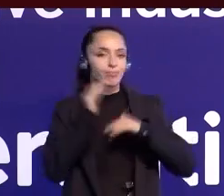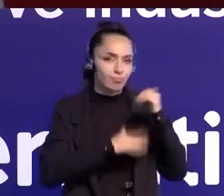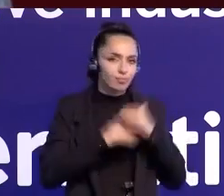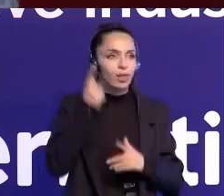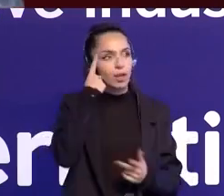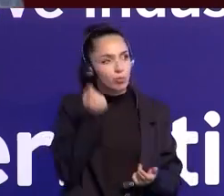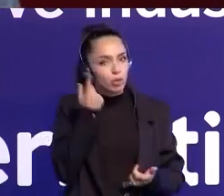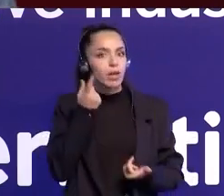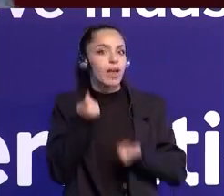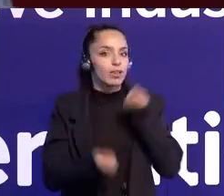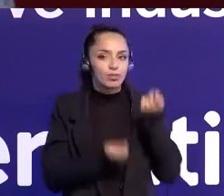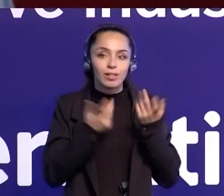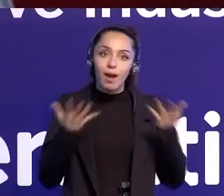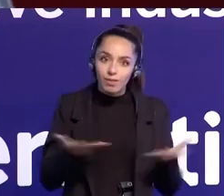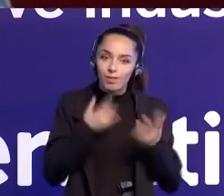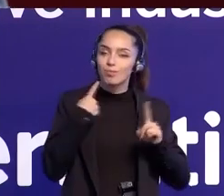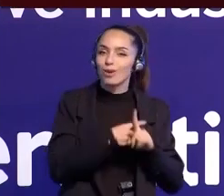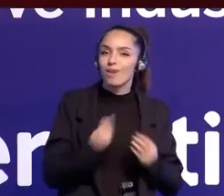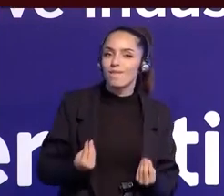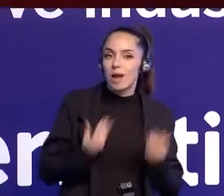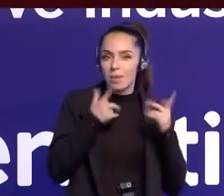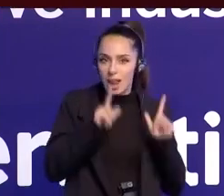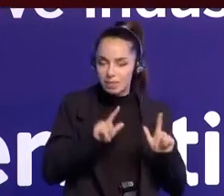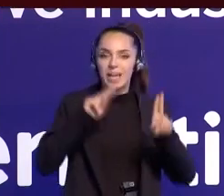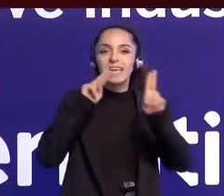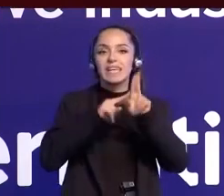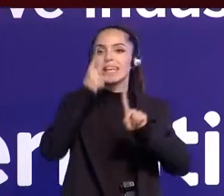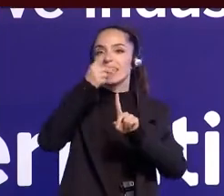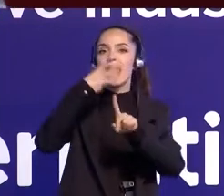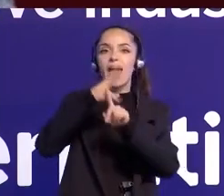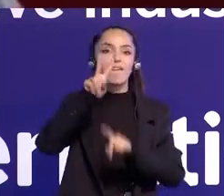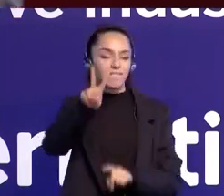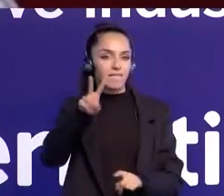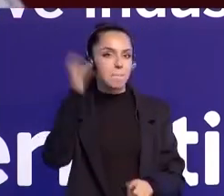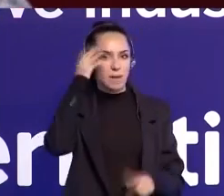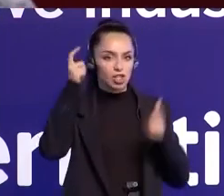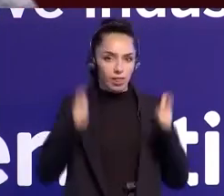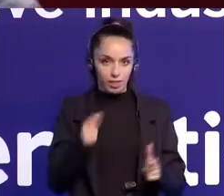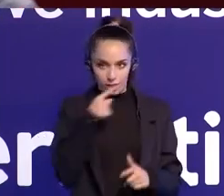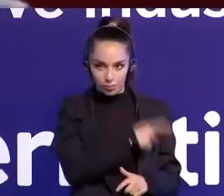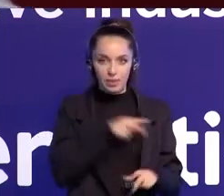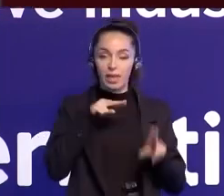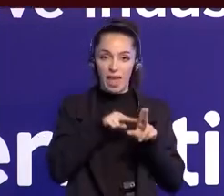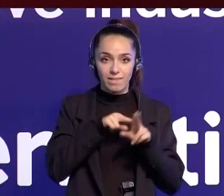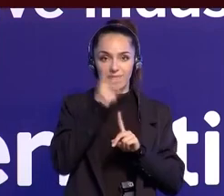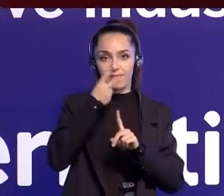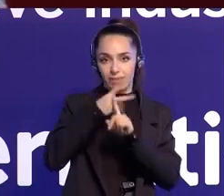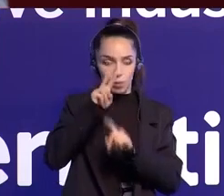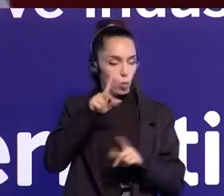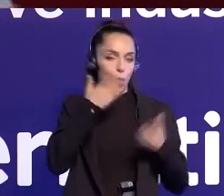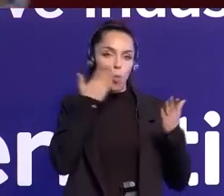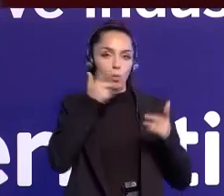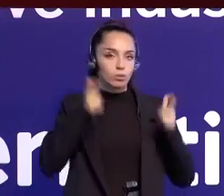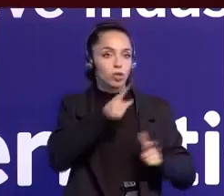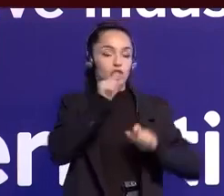did research with the Kiev School of Economics that has shown that when we invest in infrastructure,